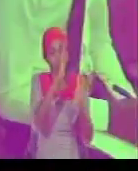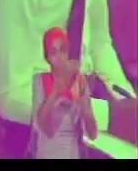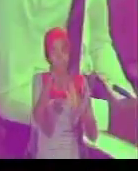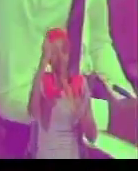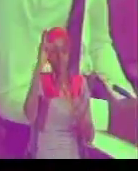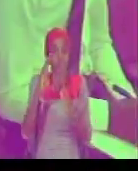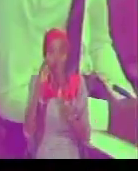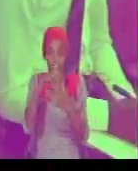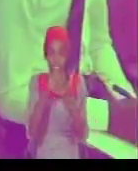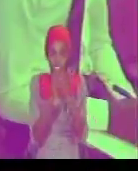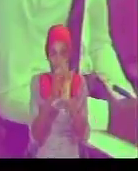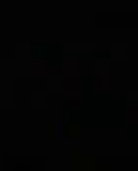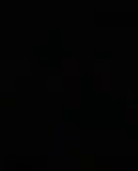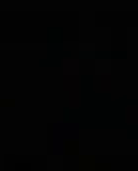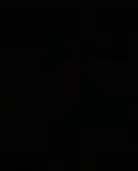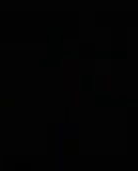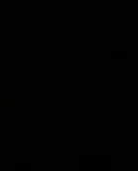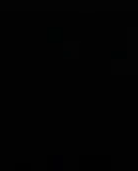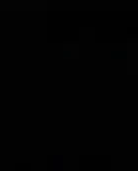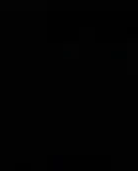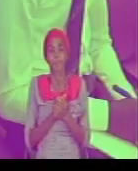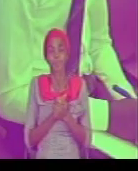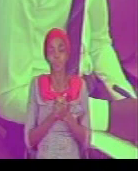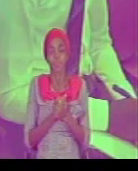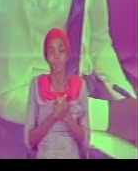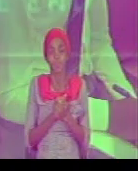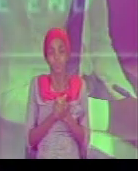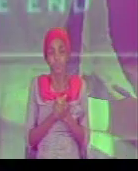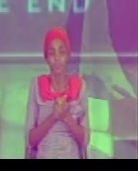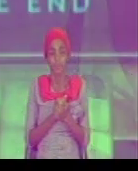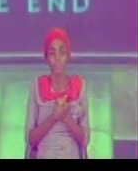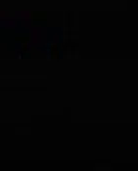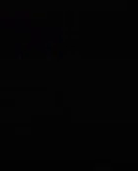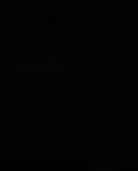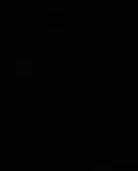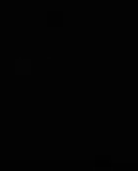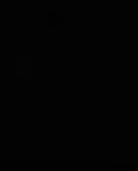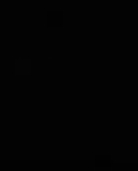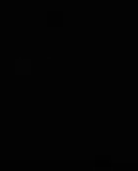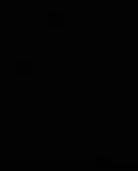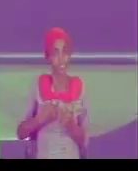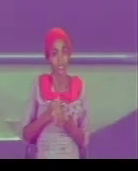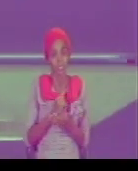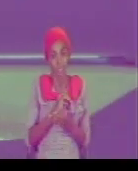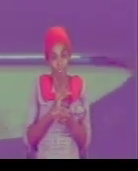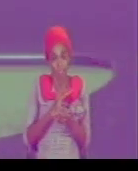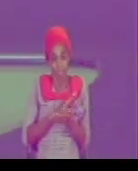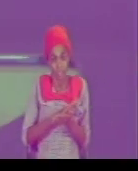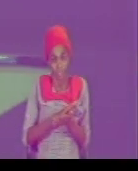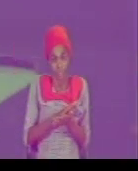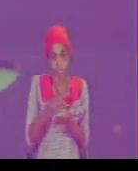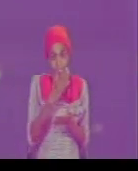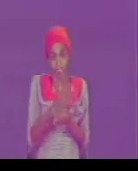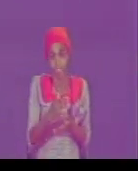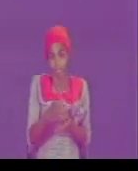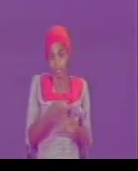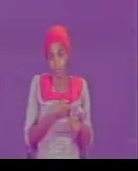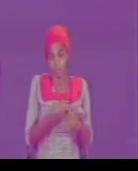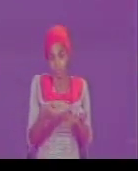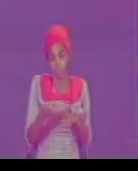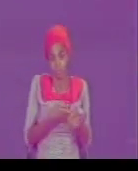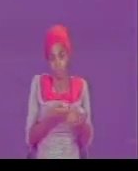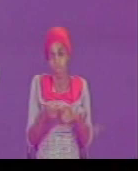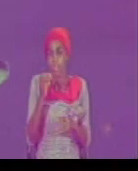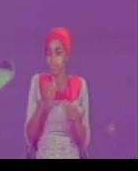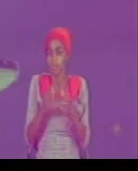Jesus' name and bindeth up their wounds. If you have been wounded, if you have been crushed, the